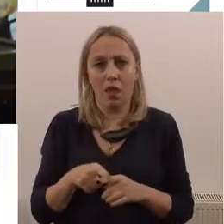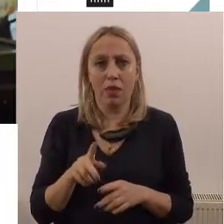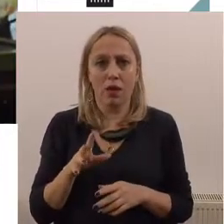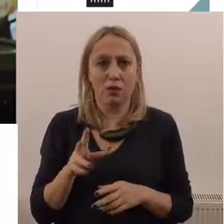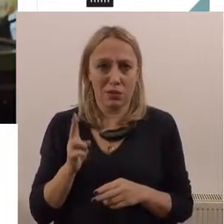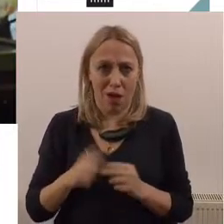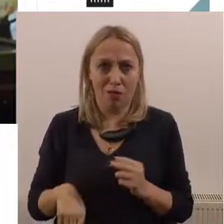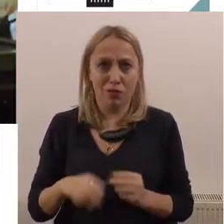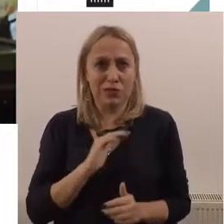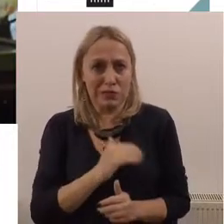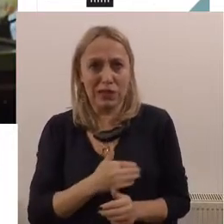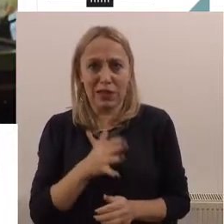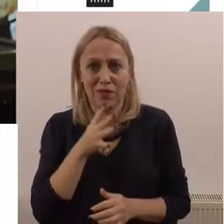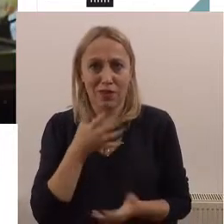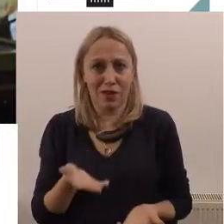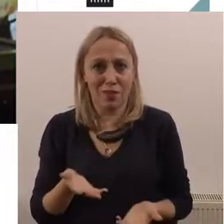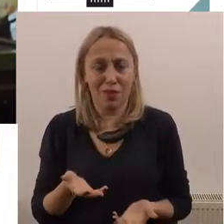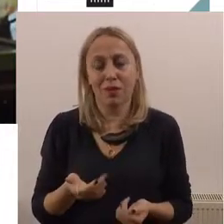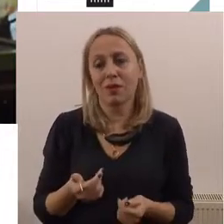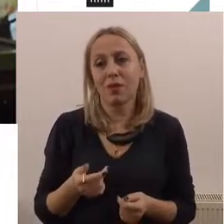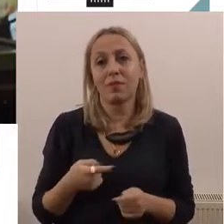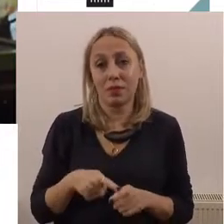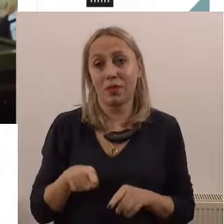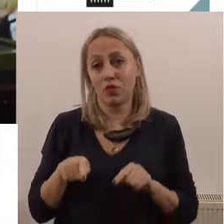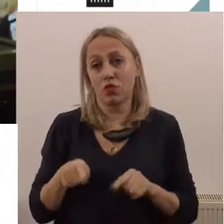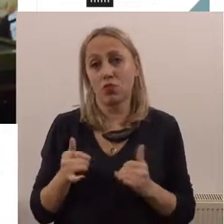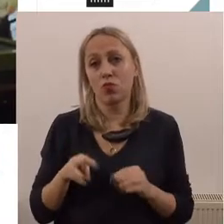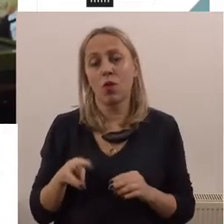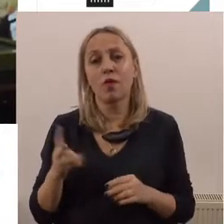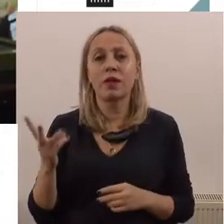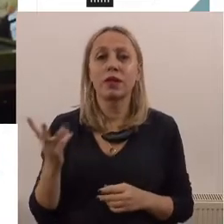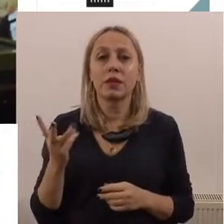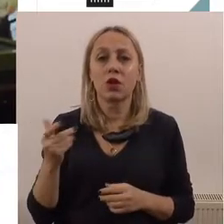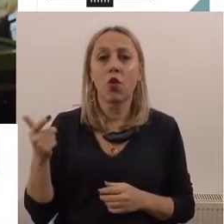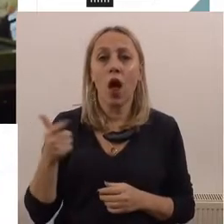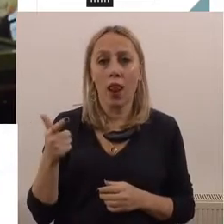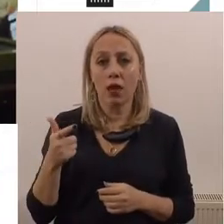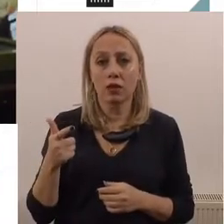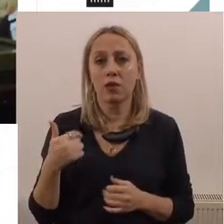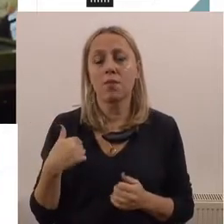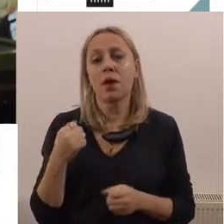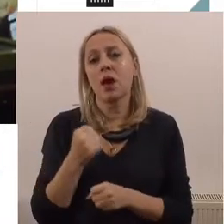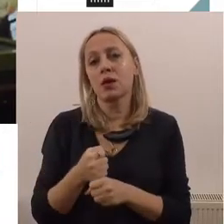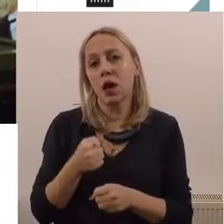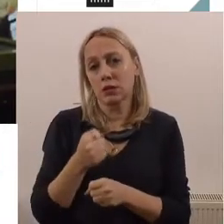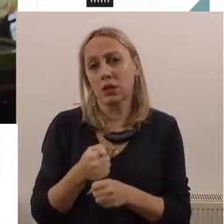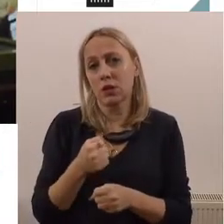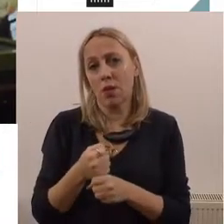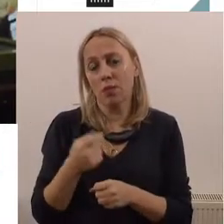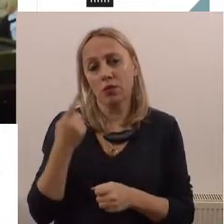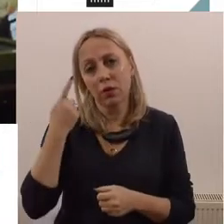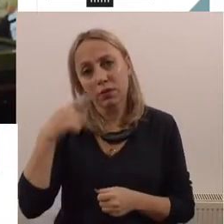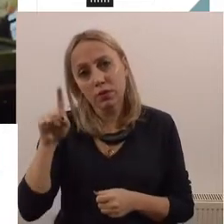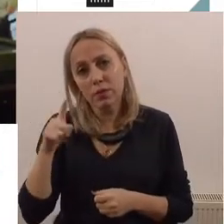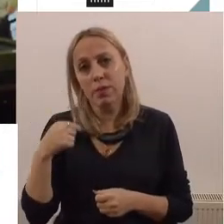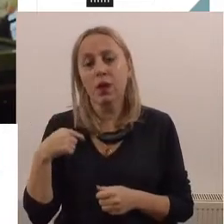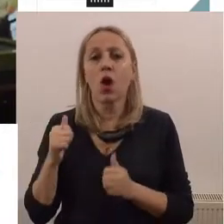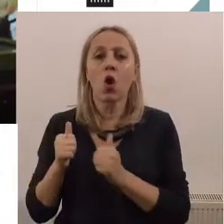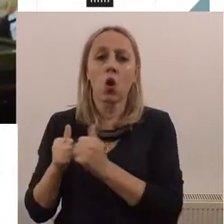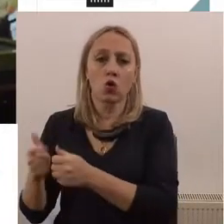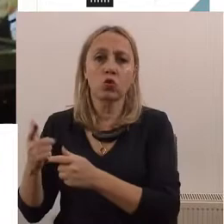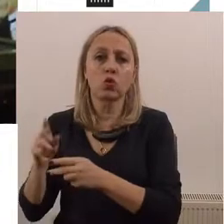for directions, thus spending their resources, their time. Currently in the Tretyakovskaya